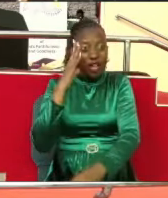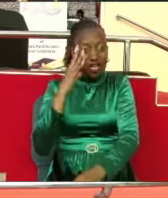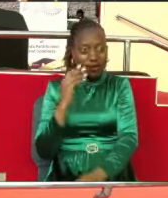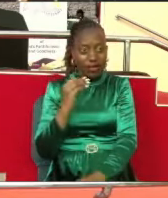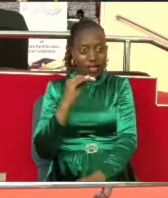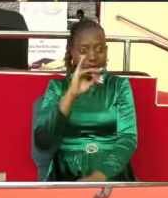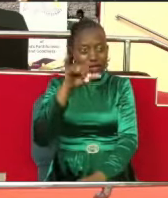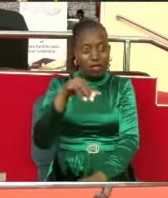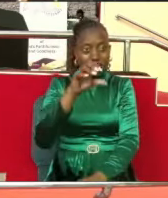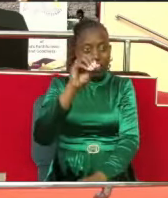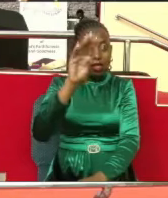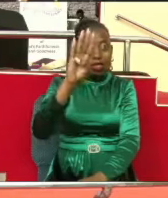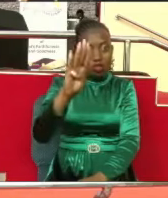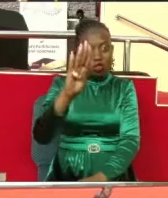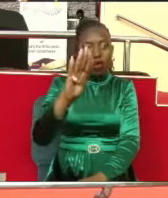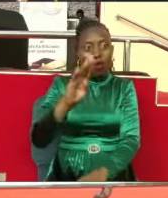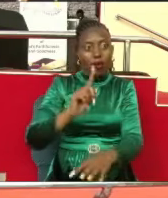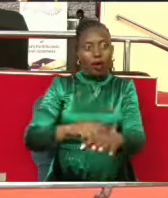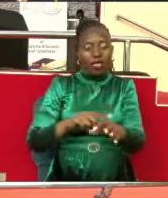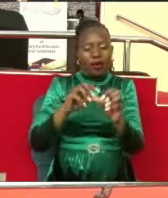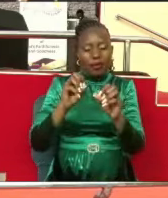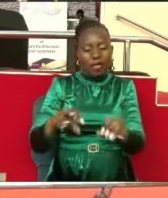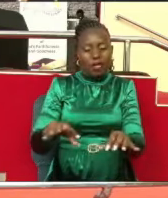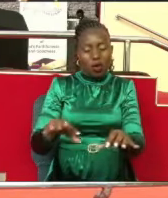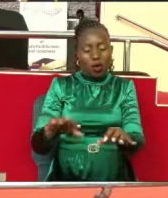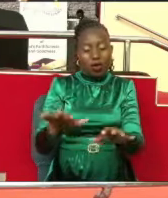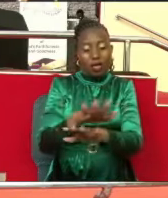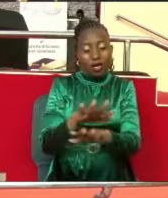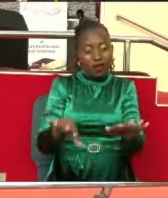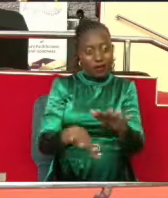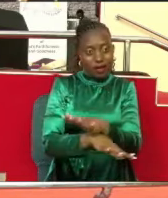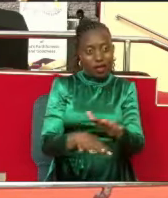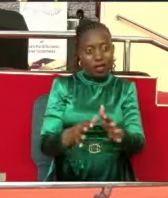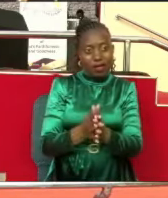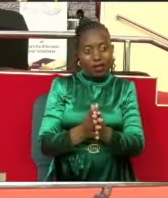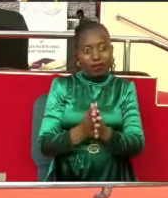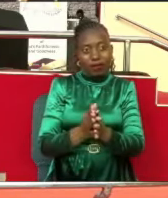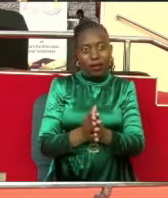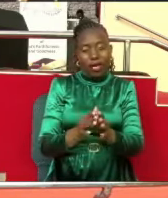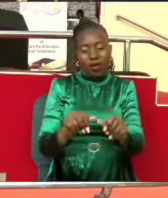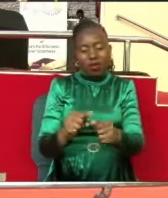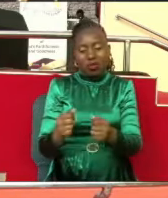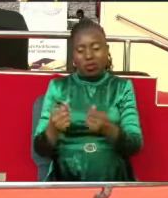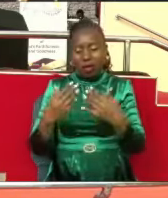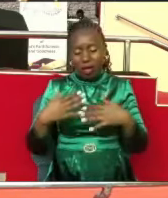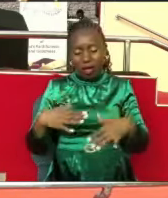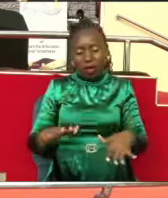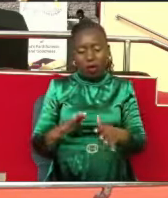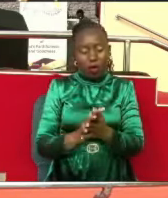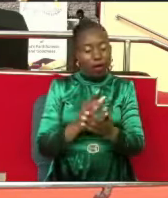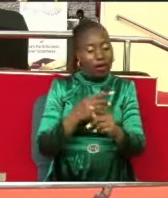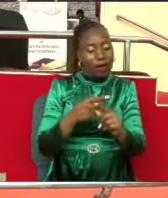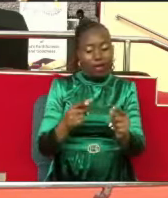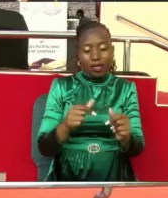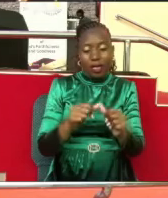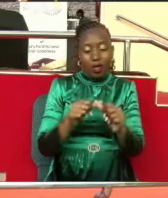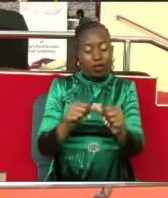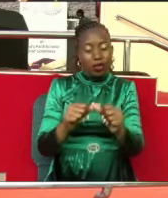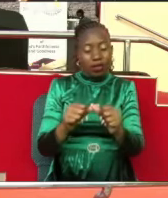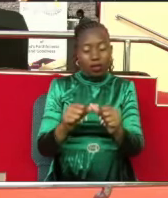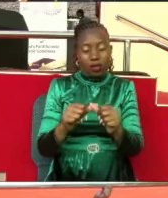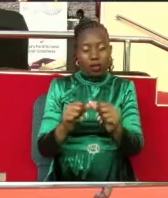all his property all his children he tore his clothes and then he was able to lie prostrate before the Lord and